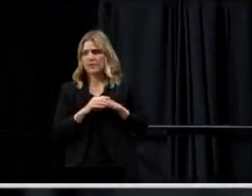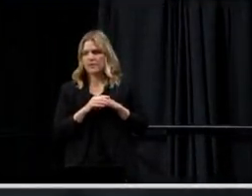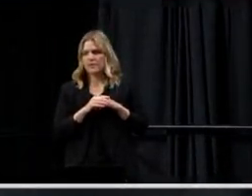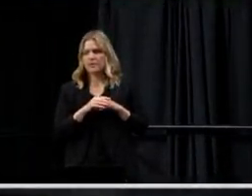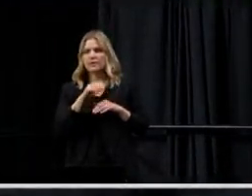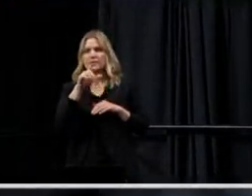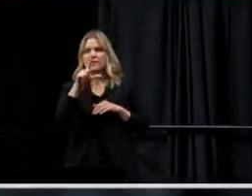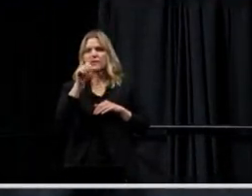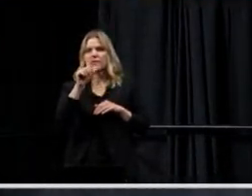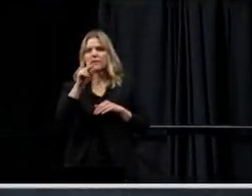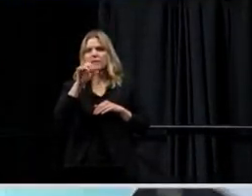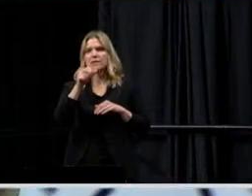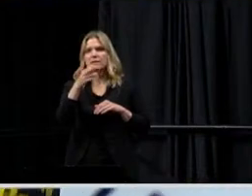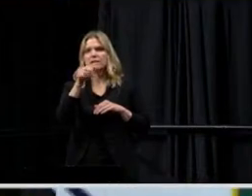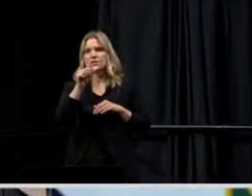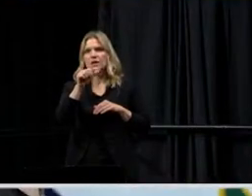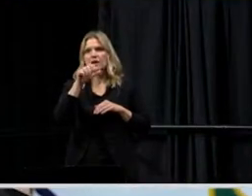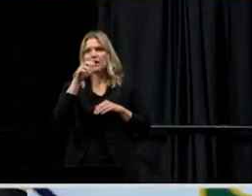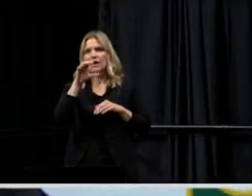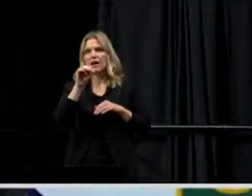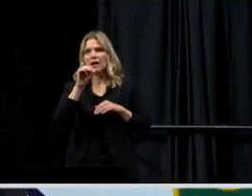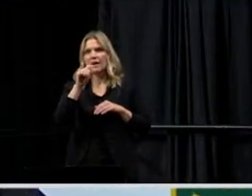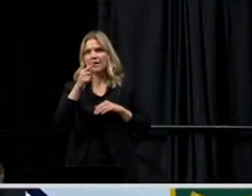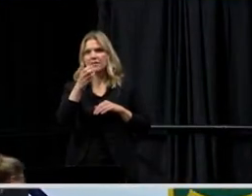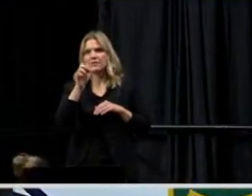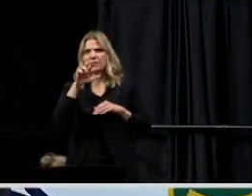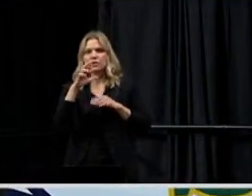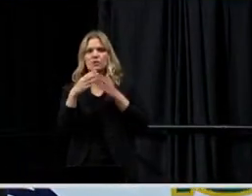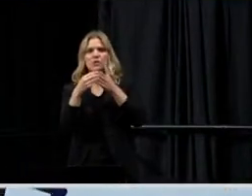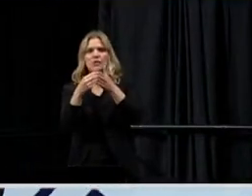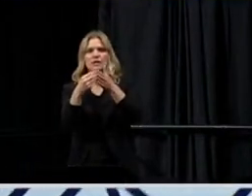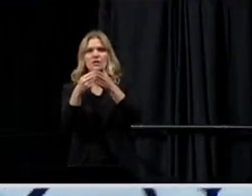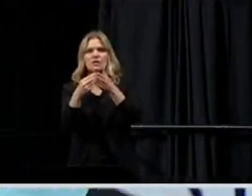Mrs. Lanisha Hostler, Leadership Academy Principal.